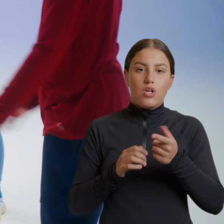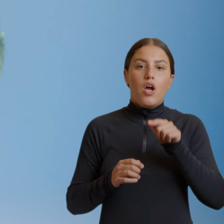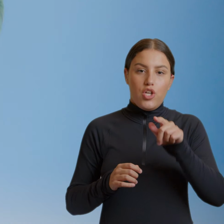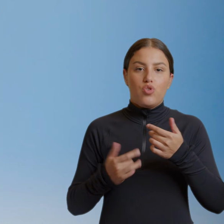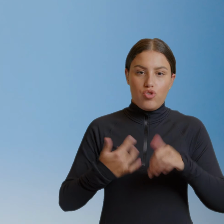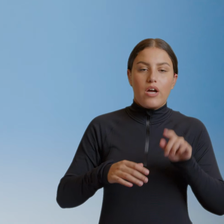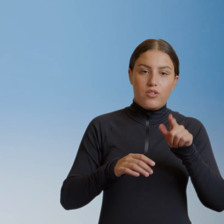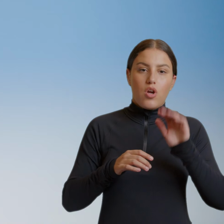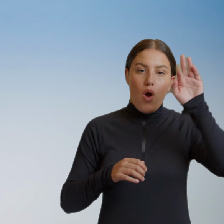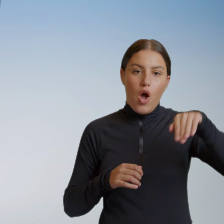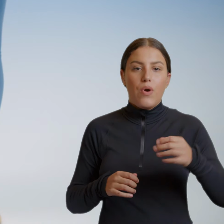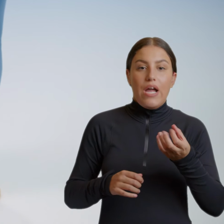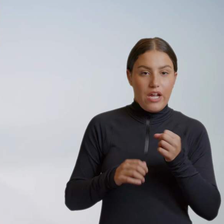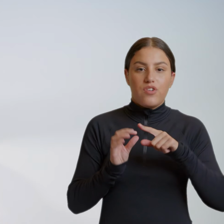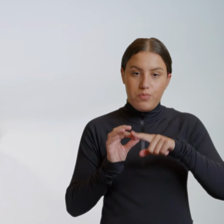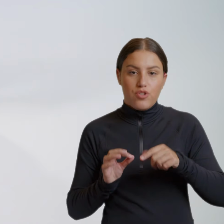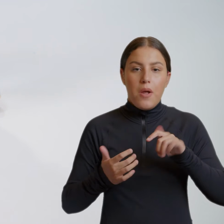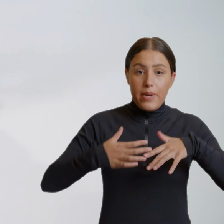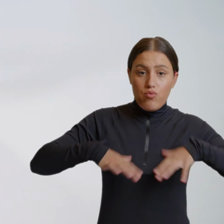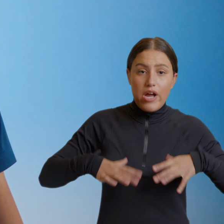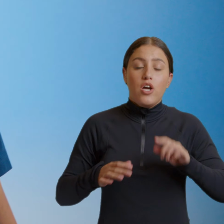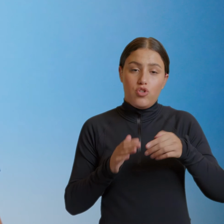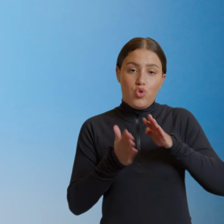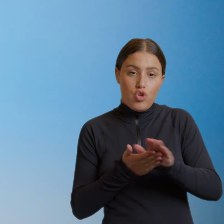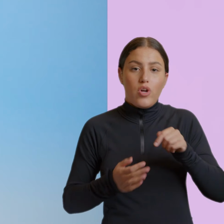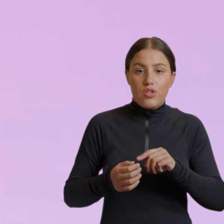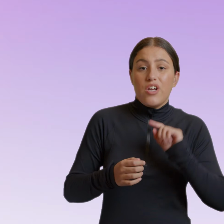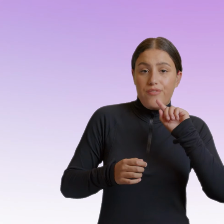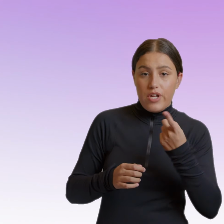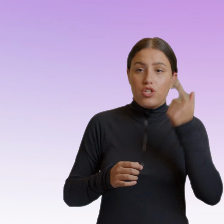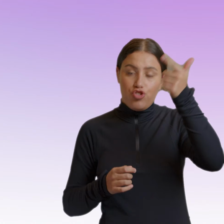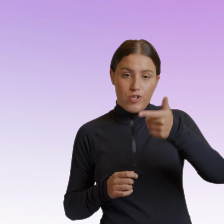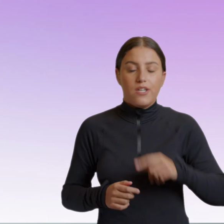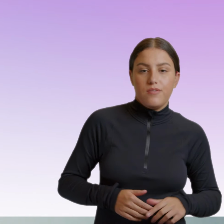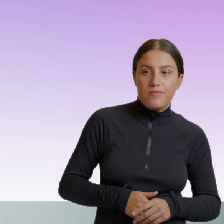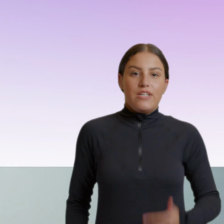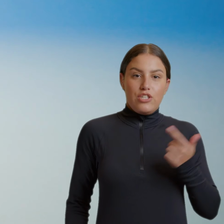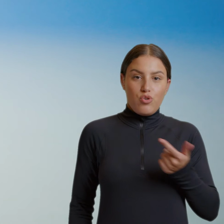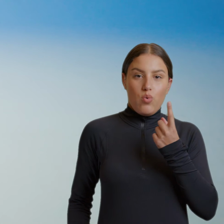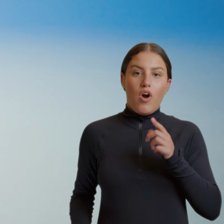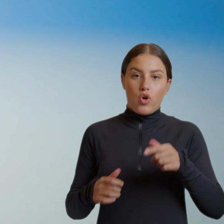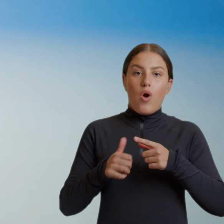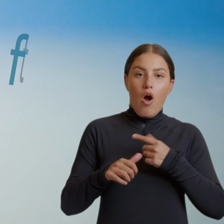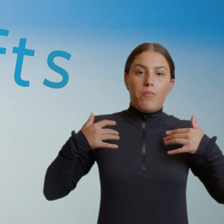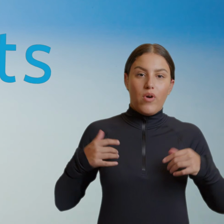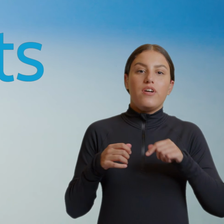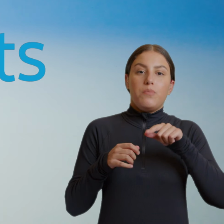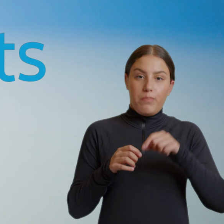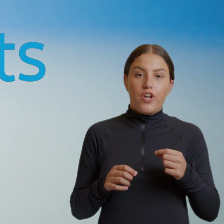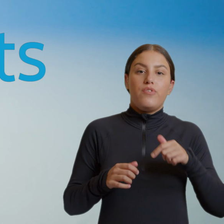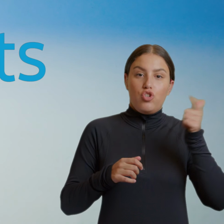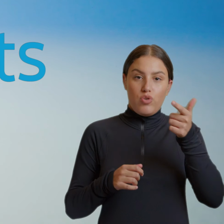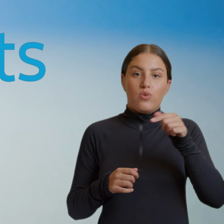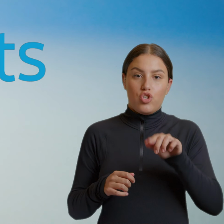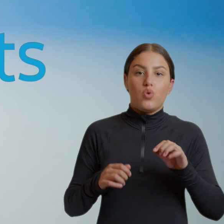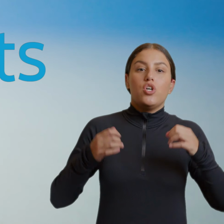drills. If you're ready to try this at home, get in position and be ready to join us for our first drill. Drill one is called arm lifts. It's a